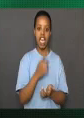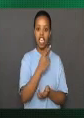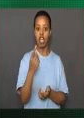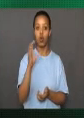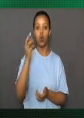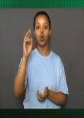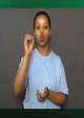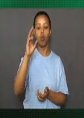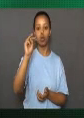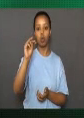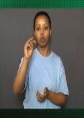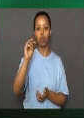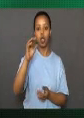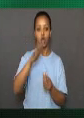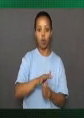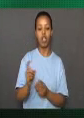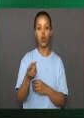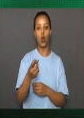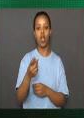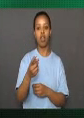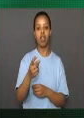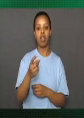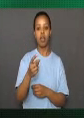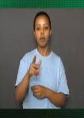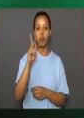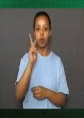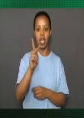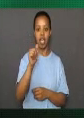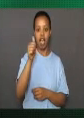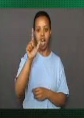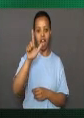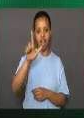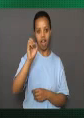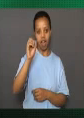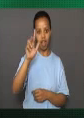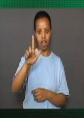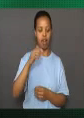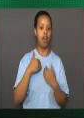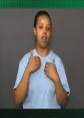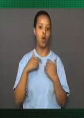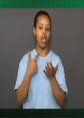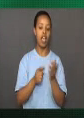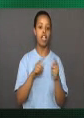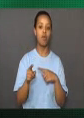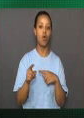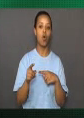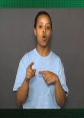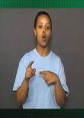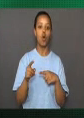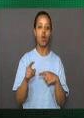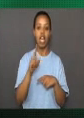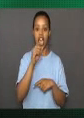chromosome has the dominant P allele, so we may say that the person to whom this